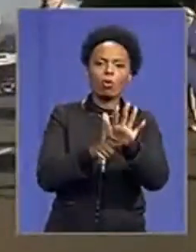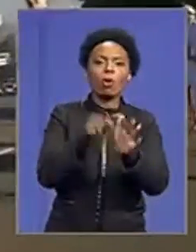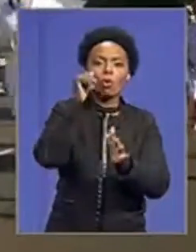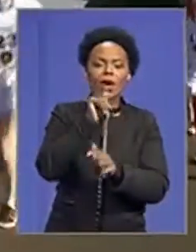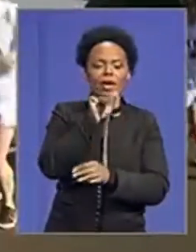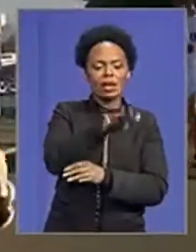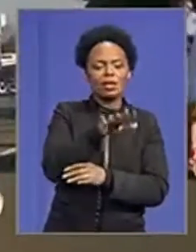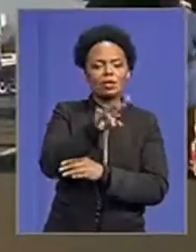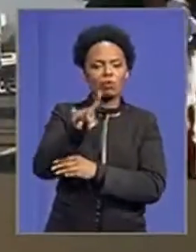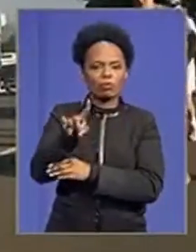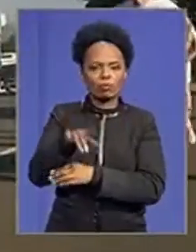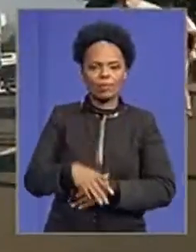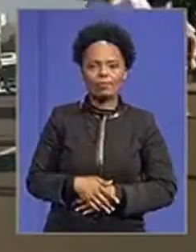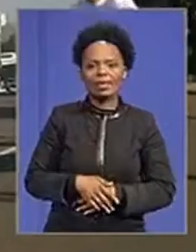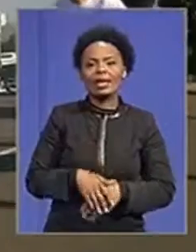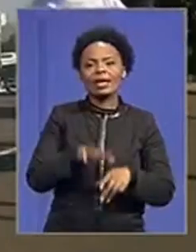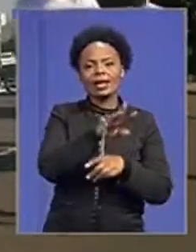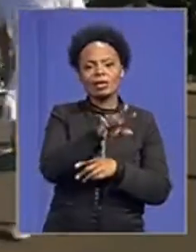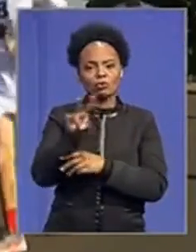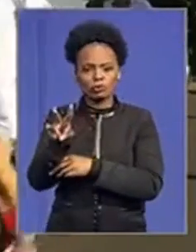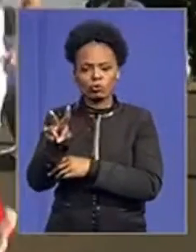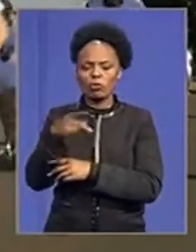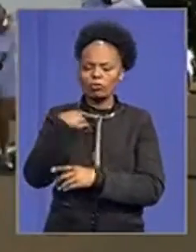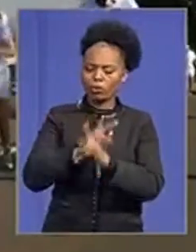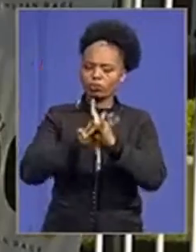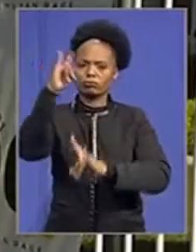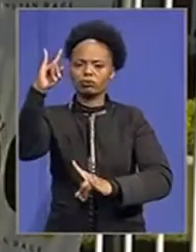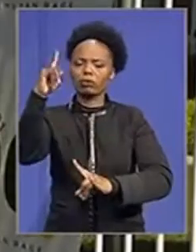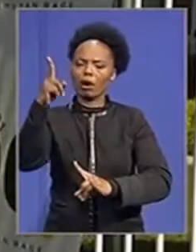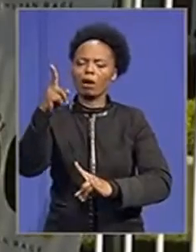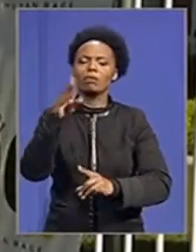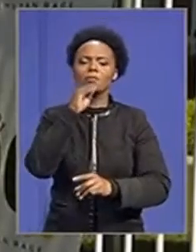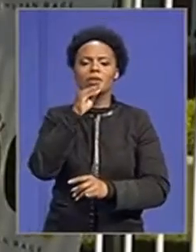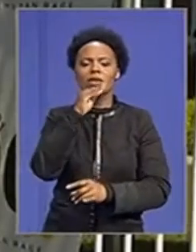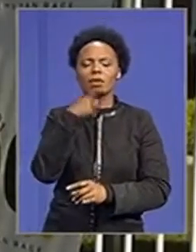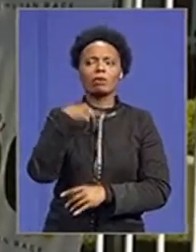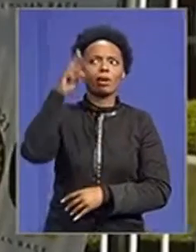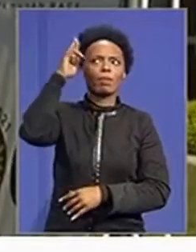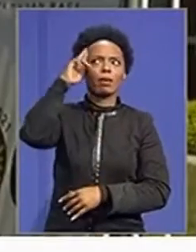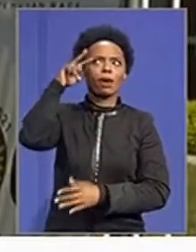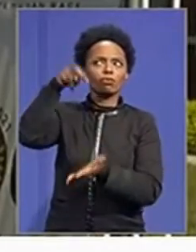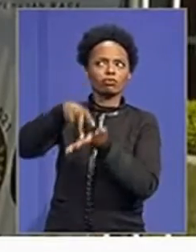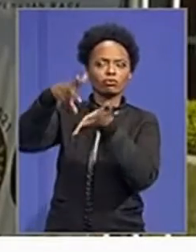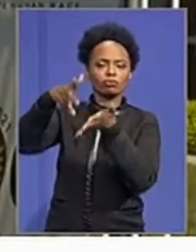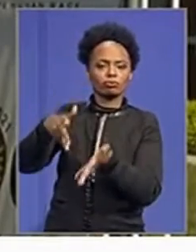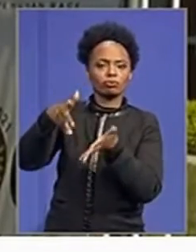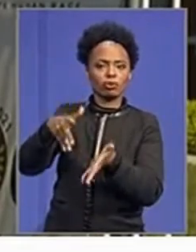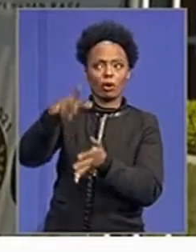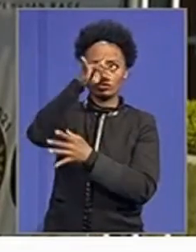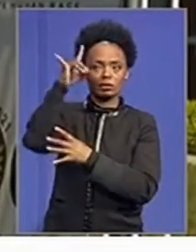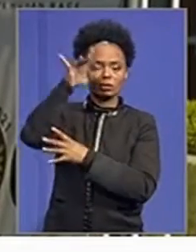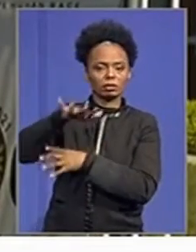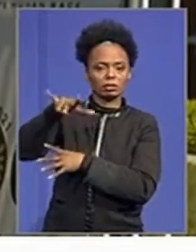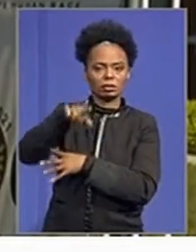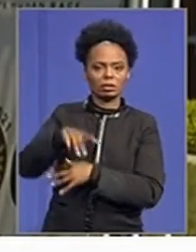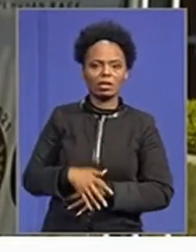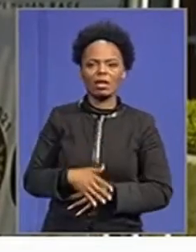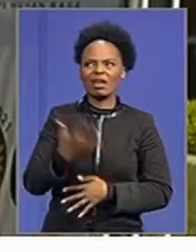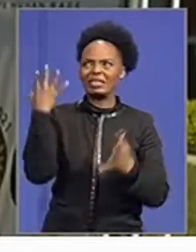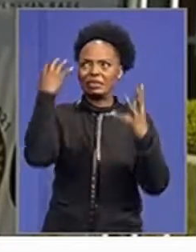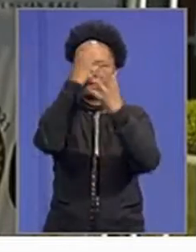When I won in 93, it was also a down run, so I can remember standing at the City Hall. But obviously it was dark. Today it